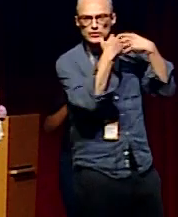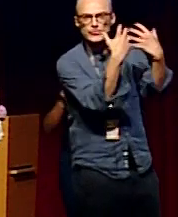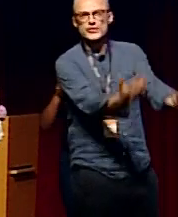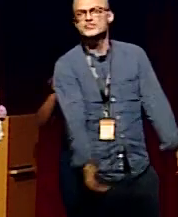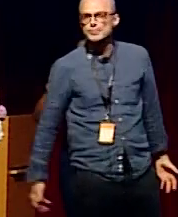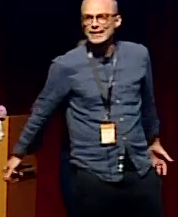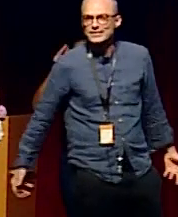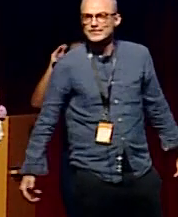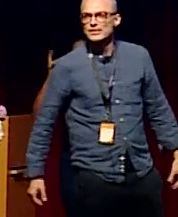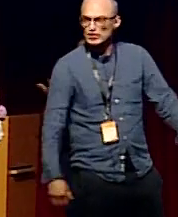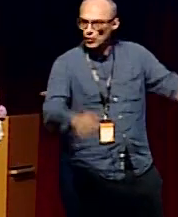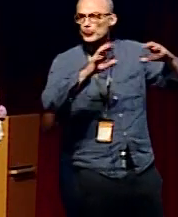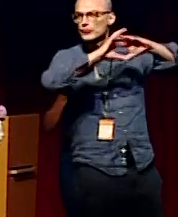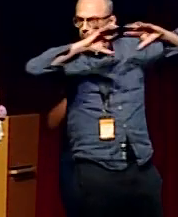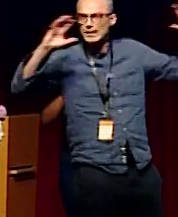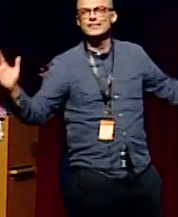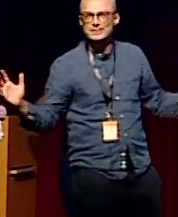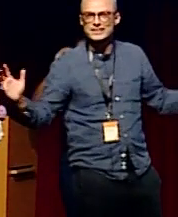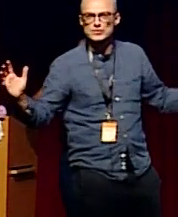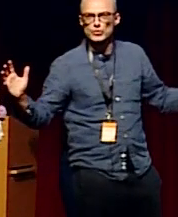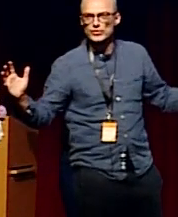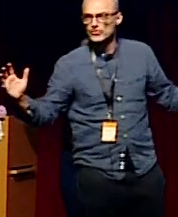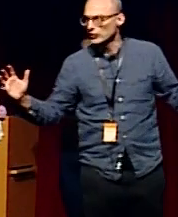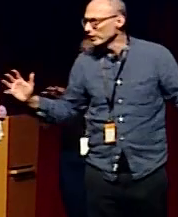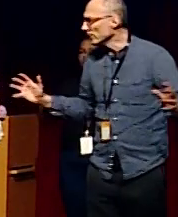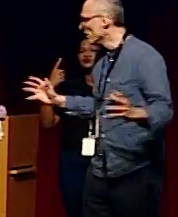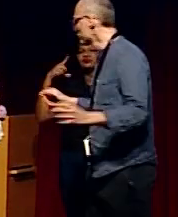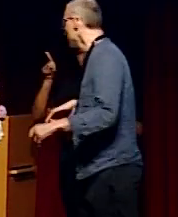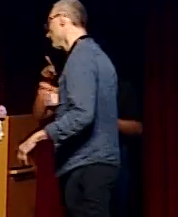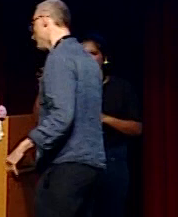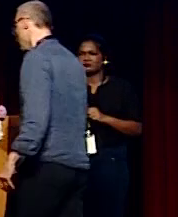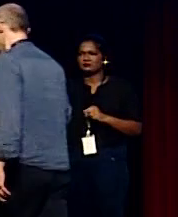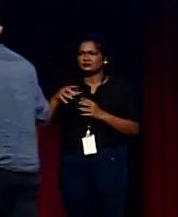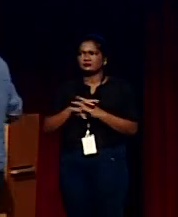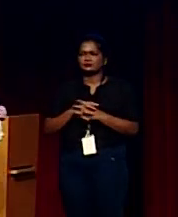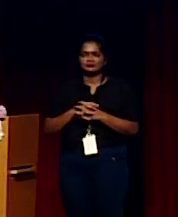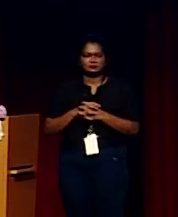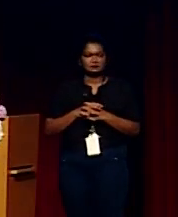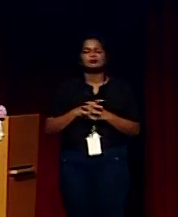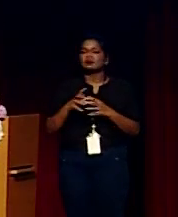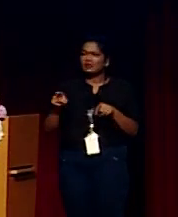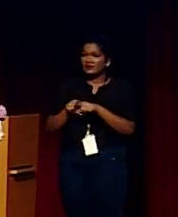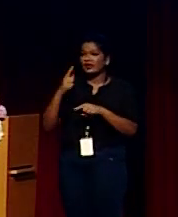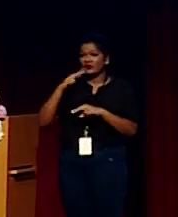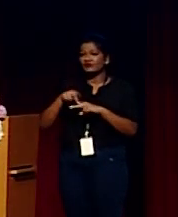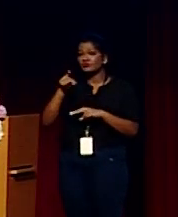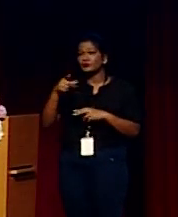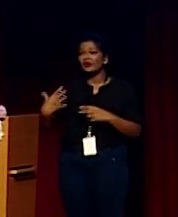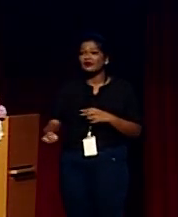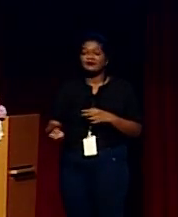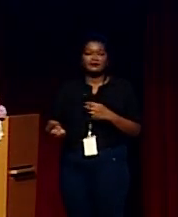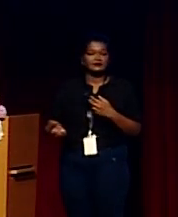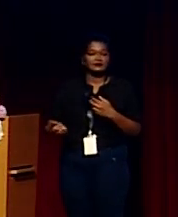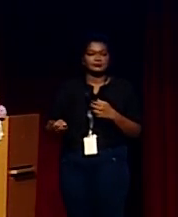and we use the semantics in order to make it accessible with a screen reader. And I'll give you an example which